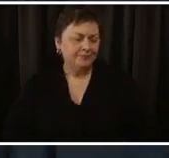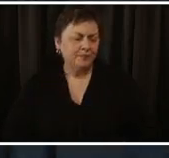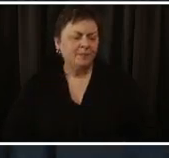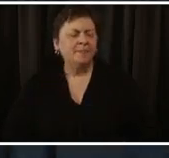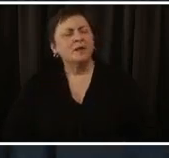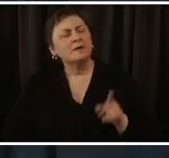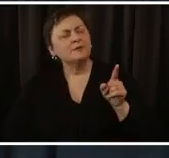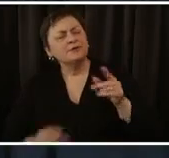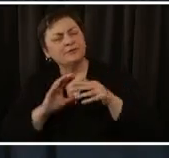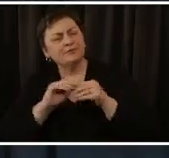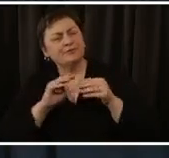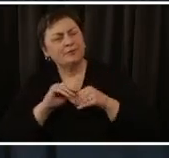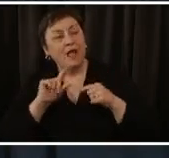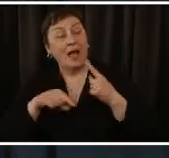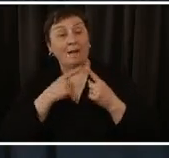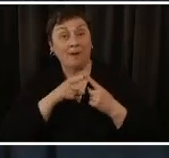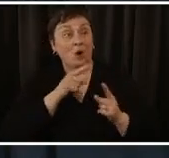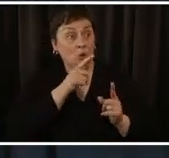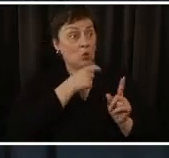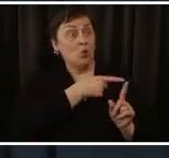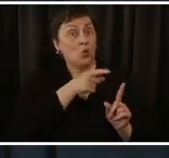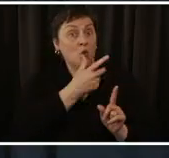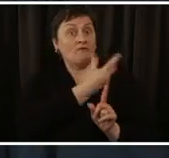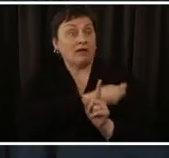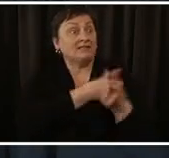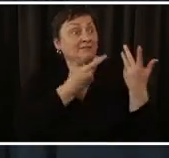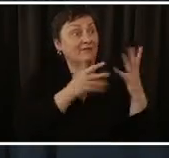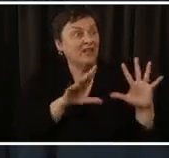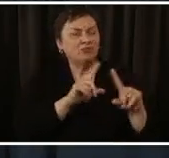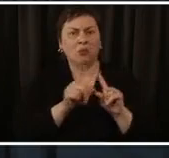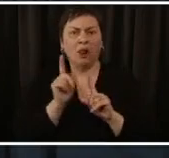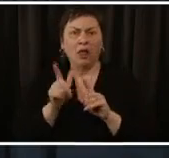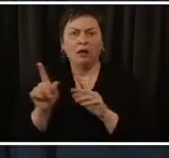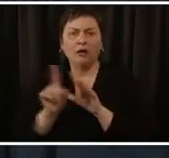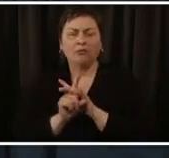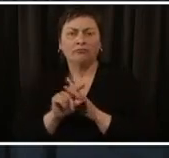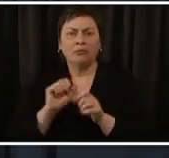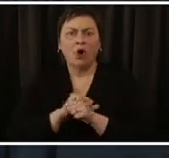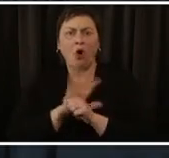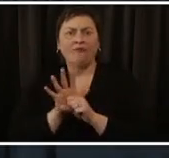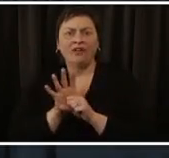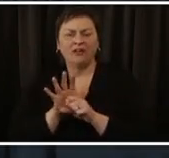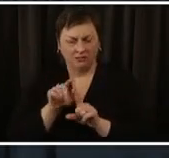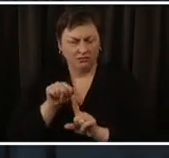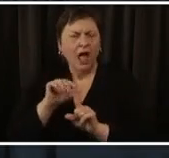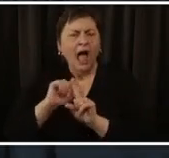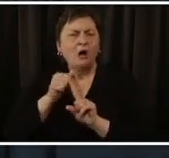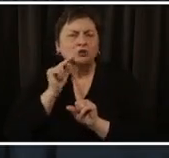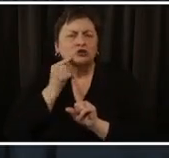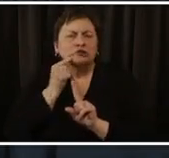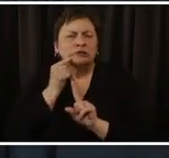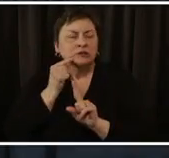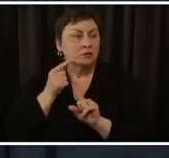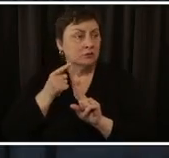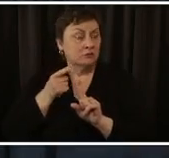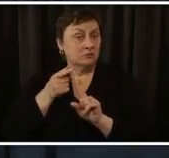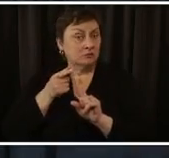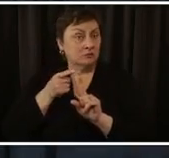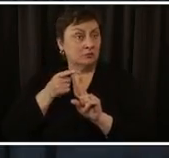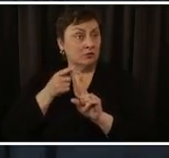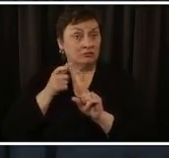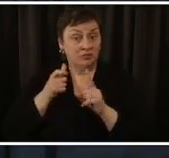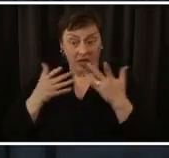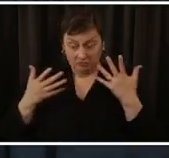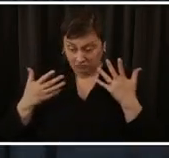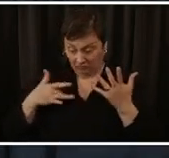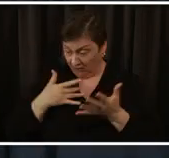severity of those breakthrough cases, can you speak a little bit more of that? Were these people completely asymptomatic, or did they have some sort of symptoms? And